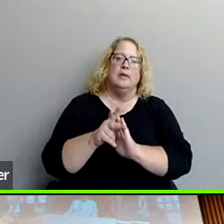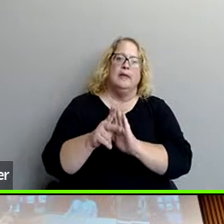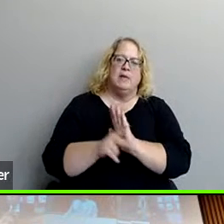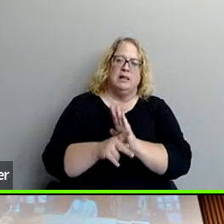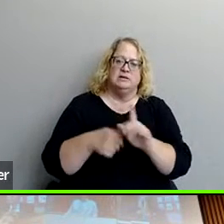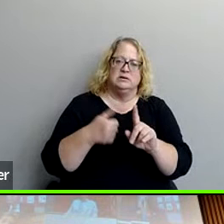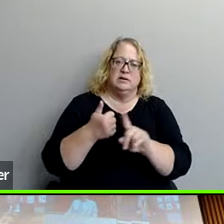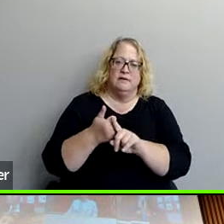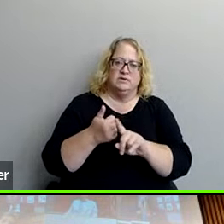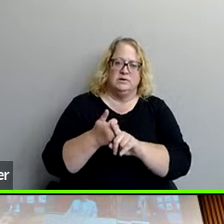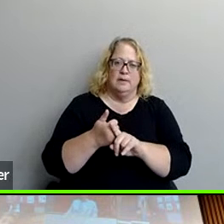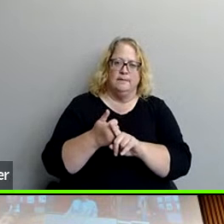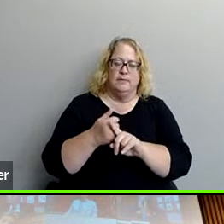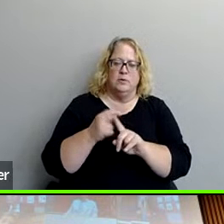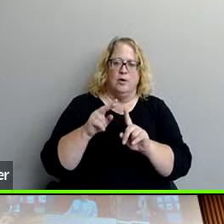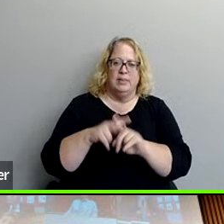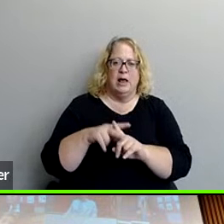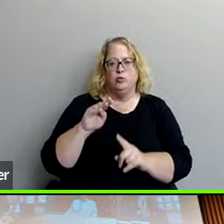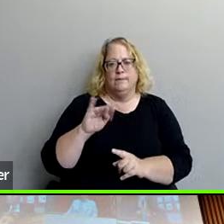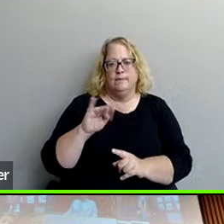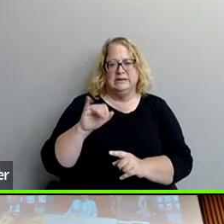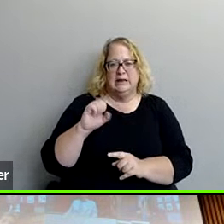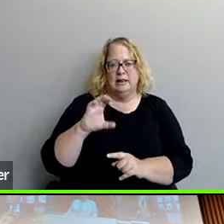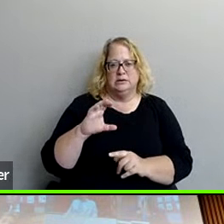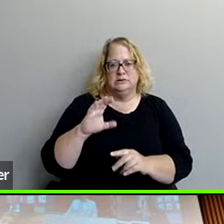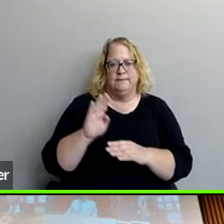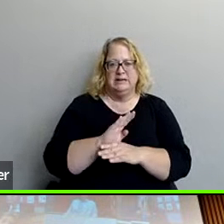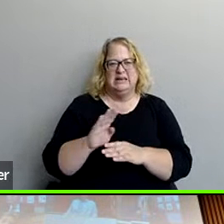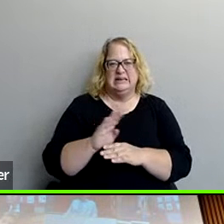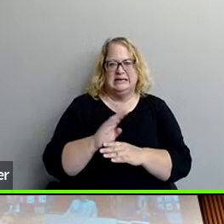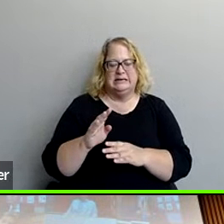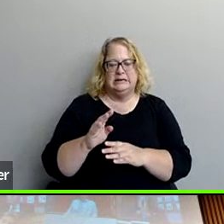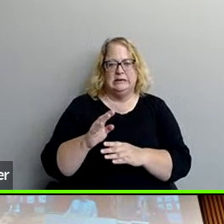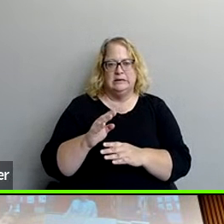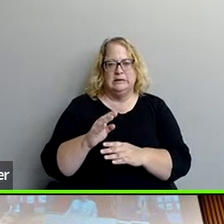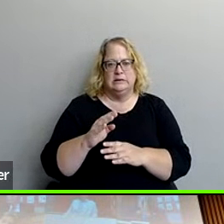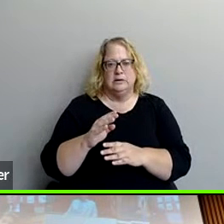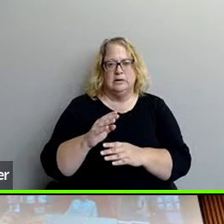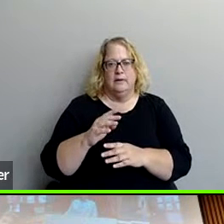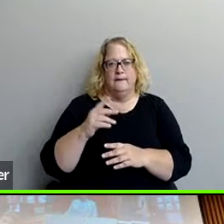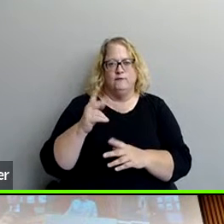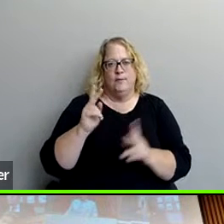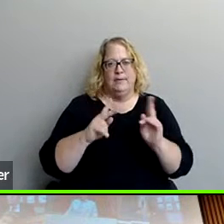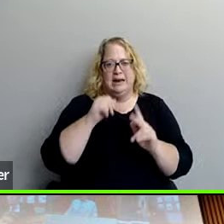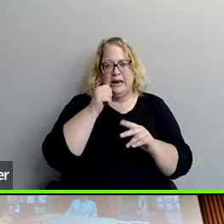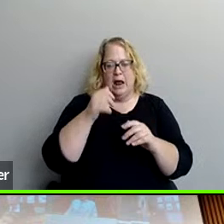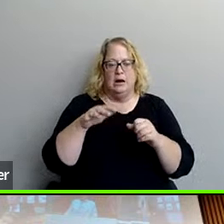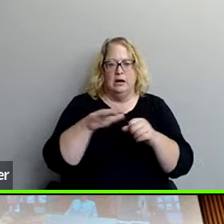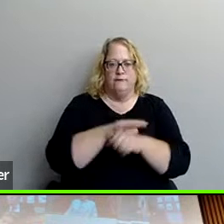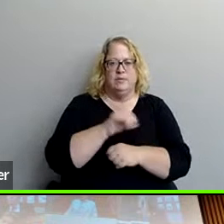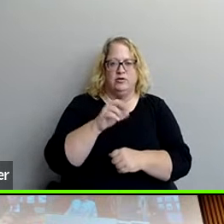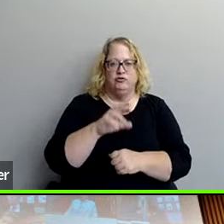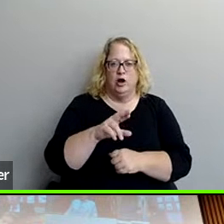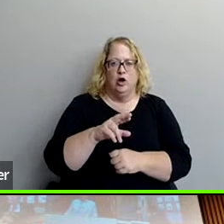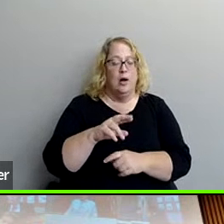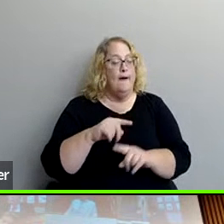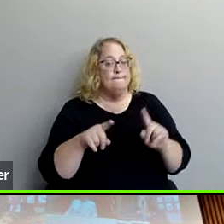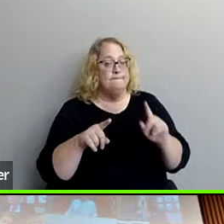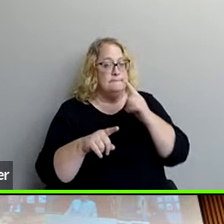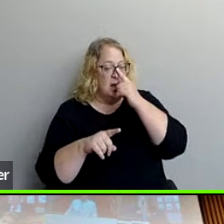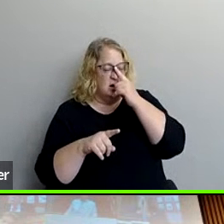the policies themselves, as they apply to miscellaneous business professionals and administrators not covered by JR, would not necessarily be covered. But